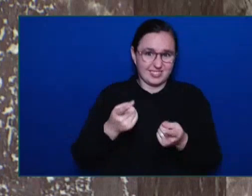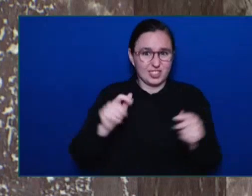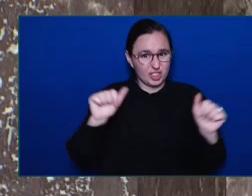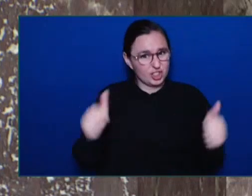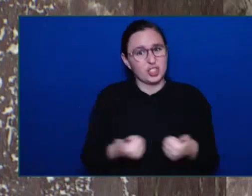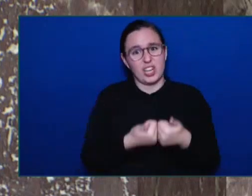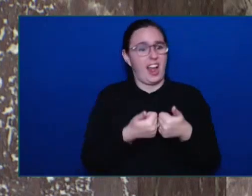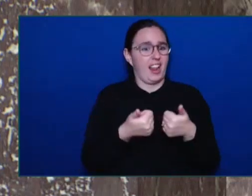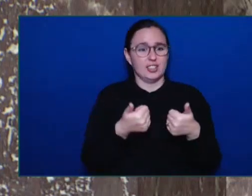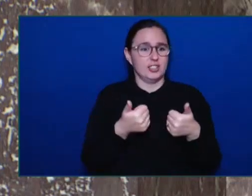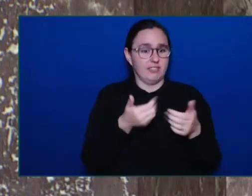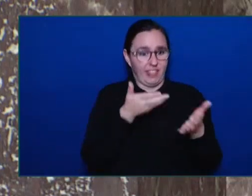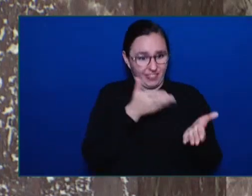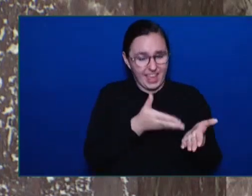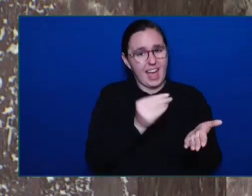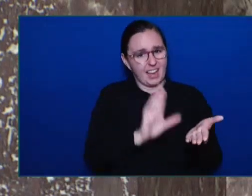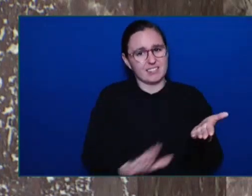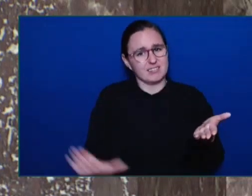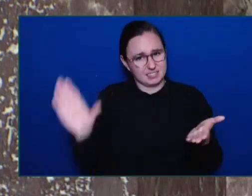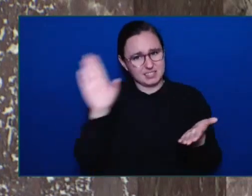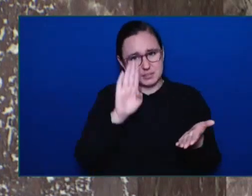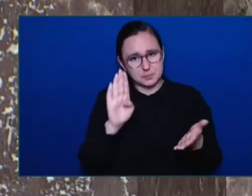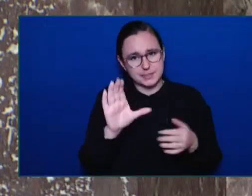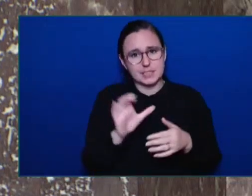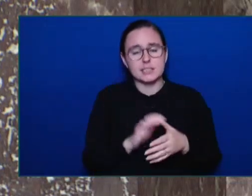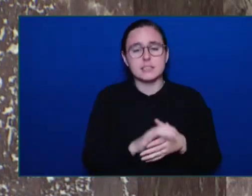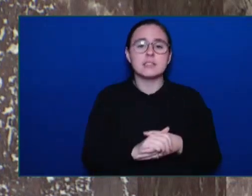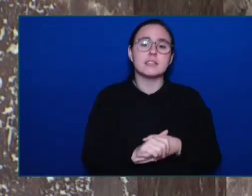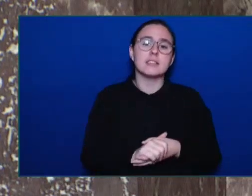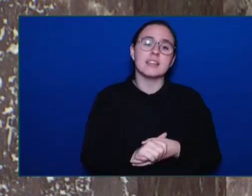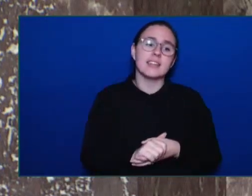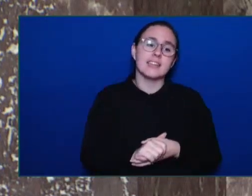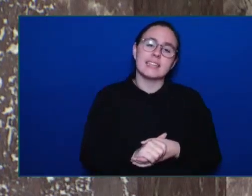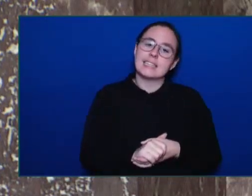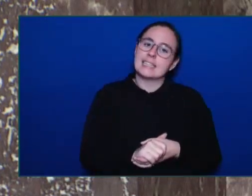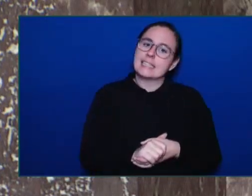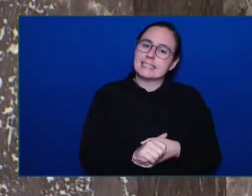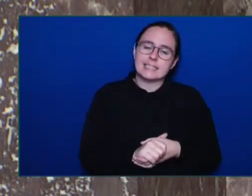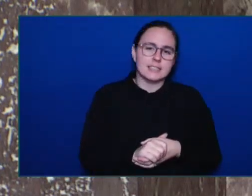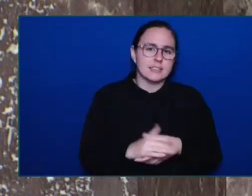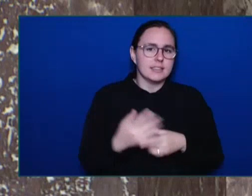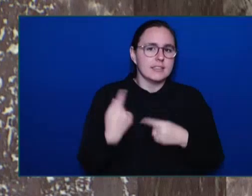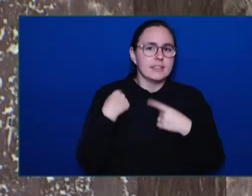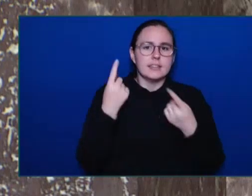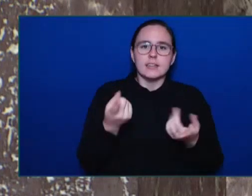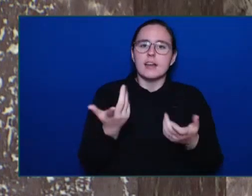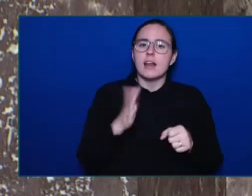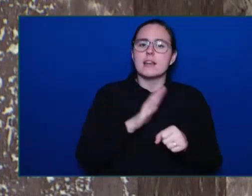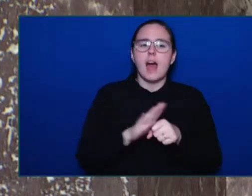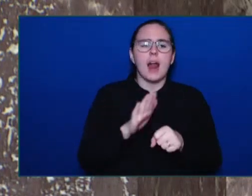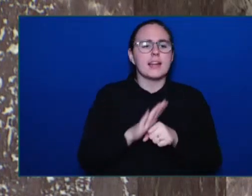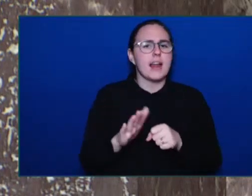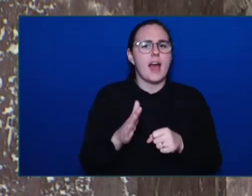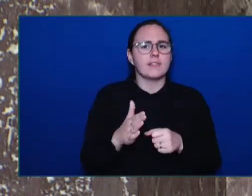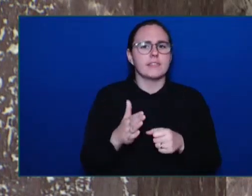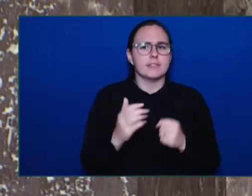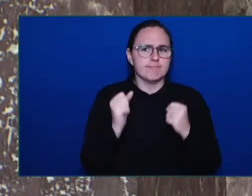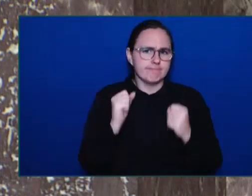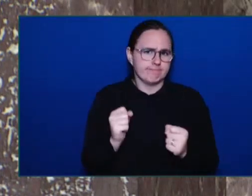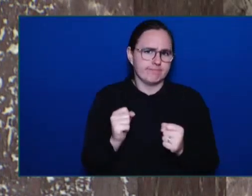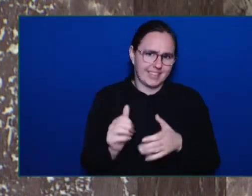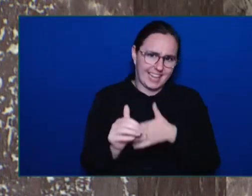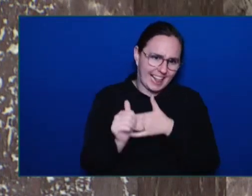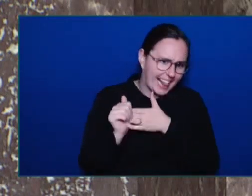enough leadership to address, Honourable Speaker. And so I can share with the member that yesterday the city